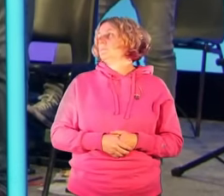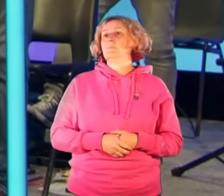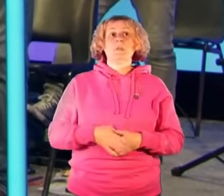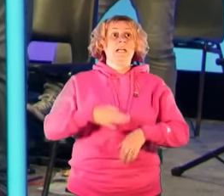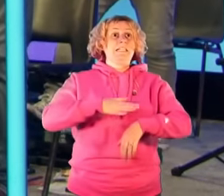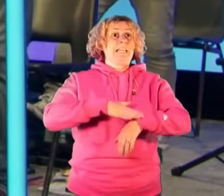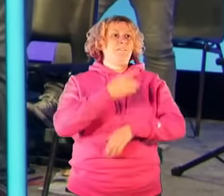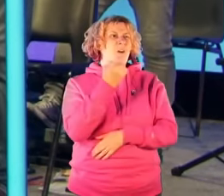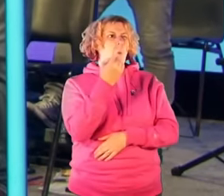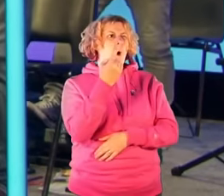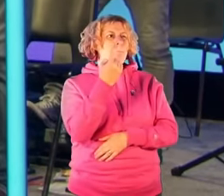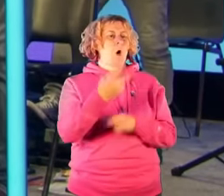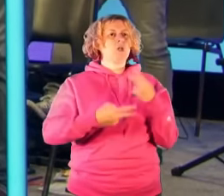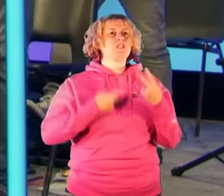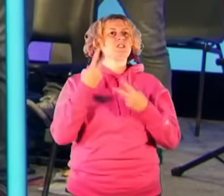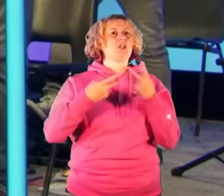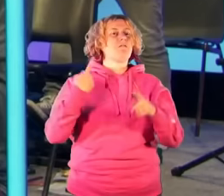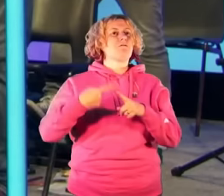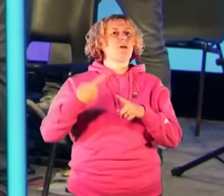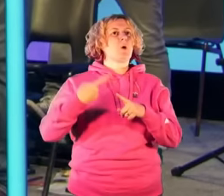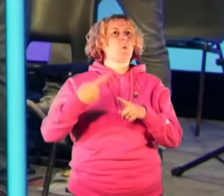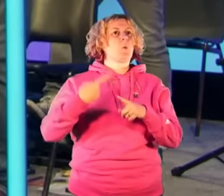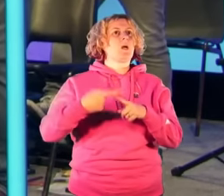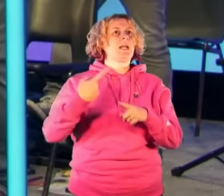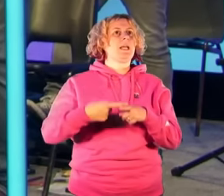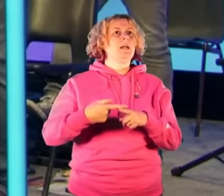time for just one more song very quickly.